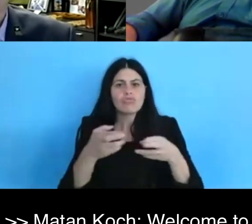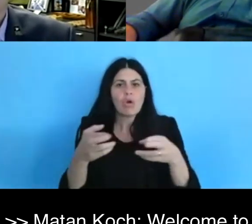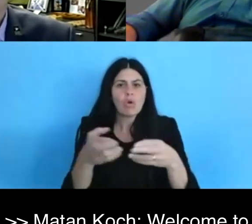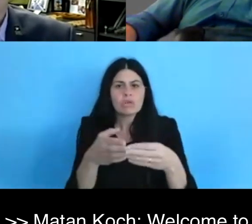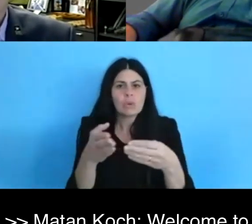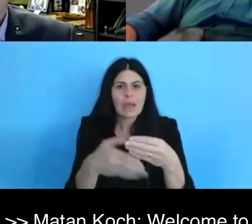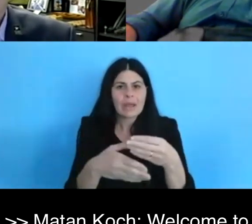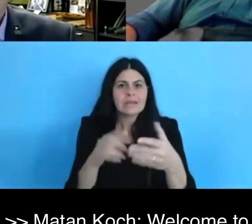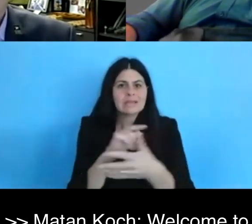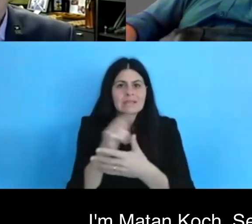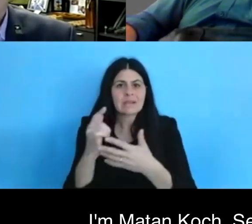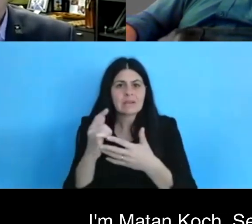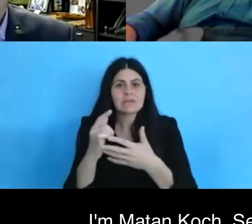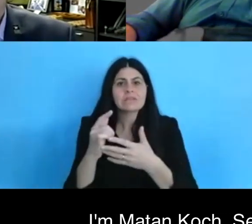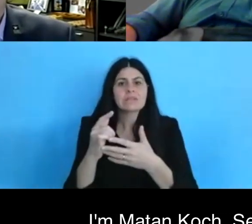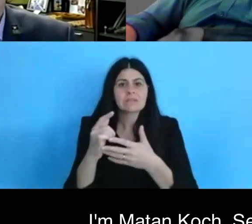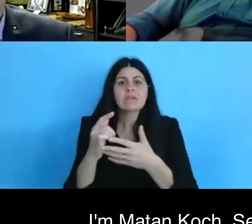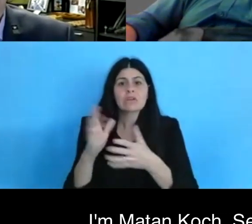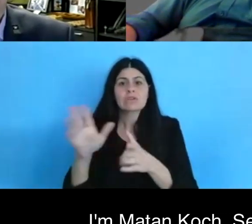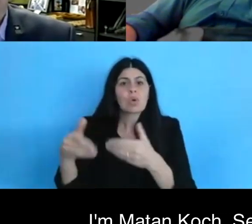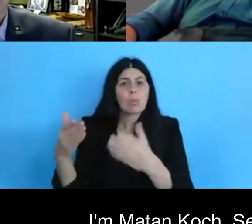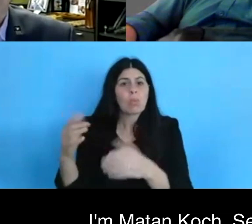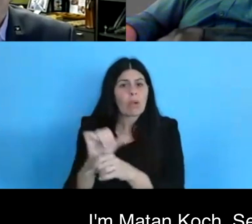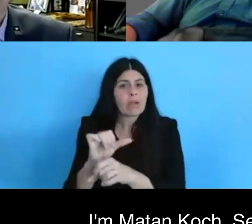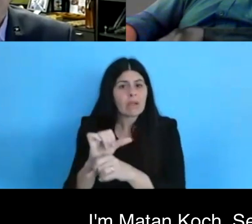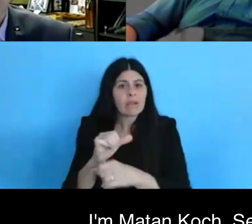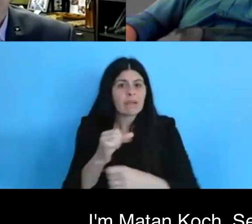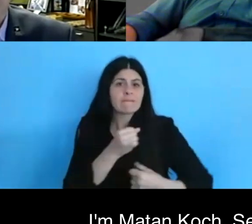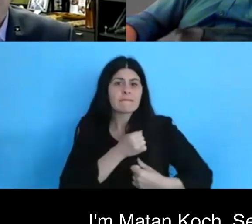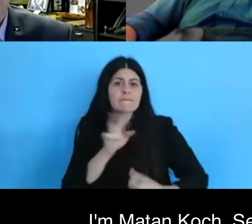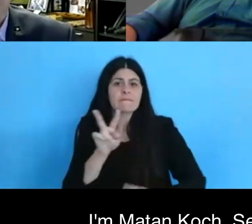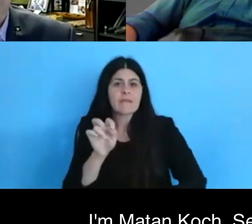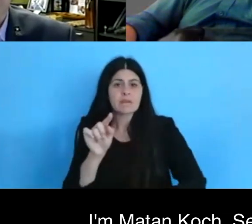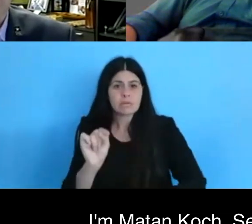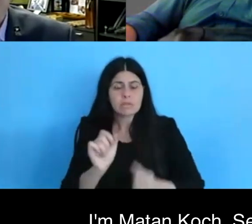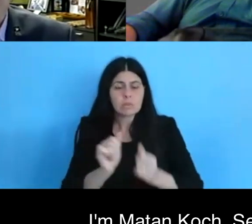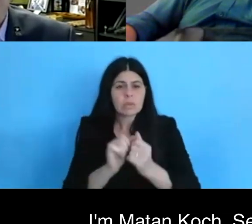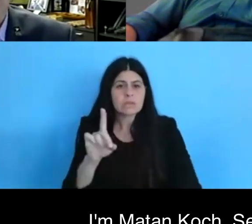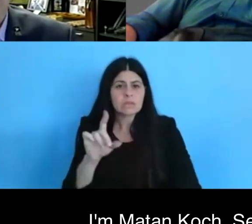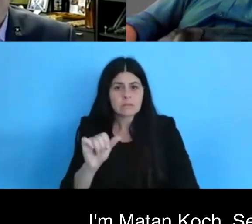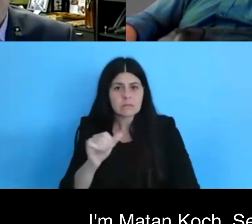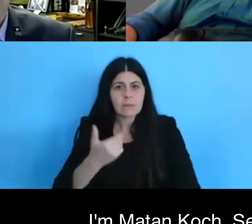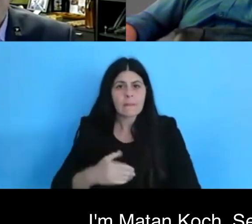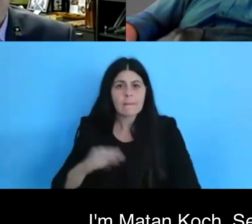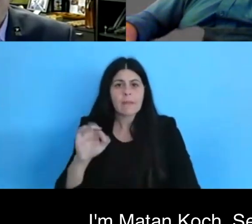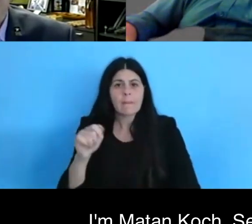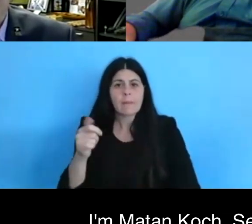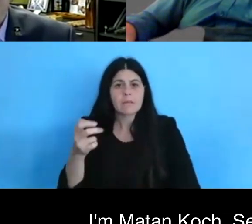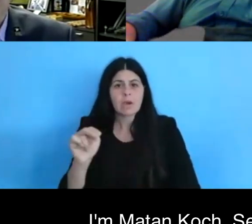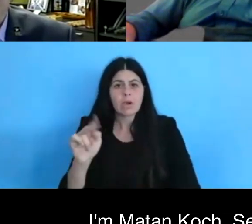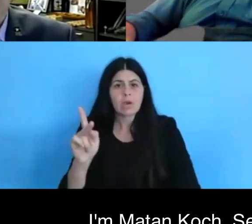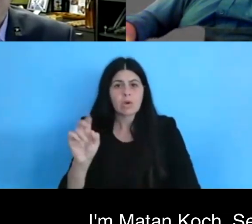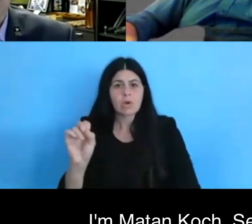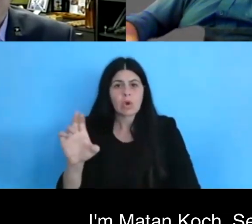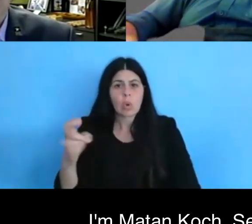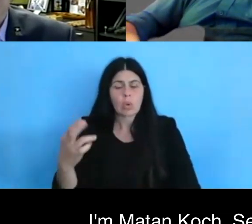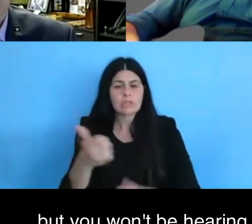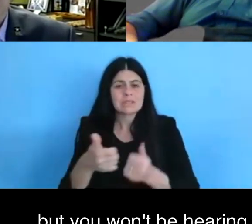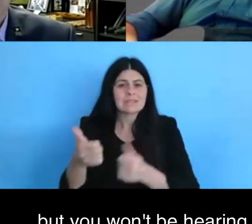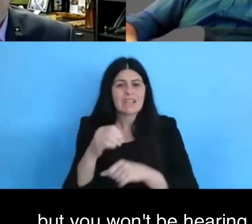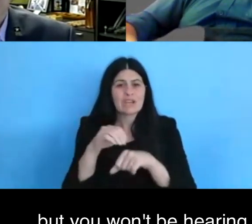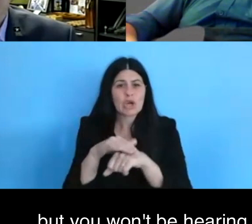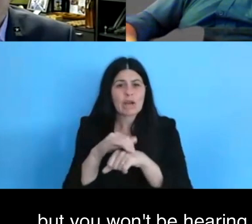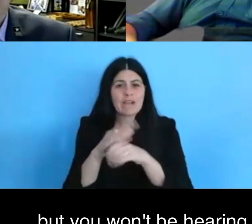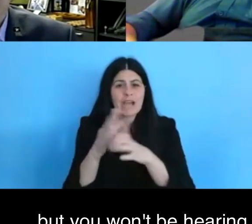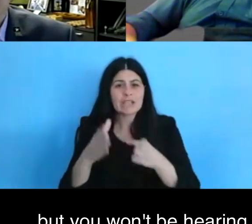with disabilities. I'm Matan Koch, Senior Policy Advisor at RespectAbility, and I will be your host today,